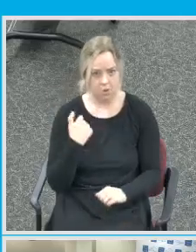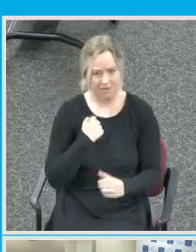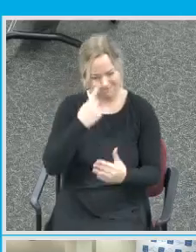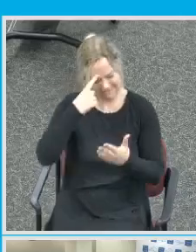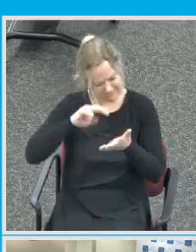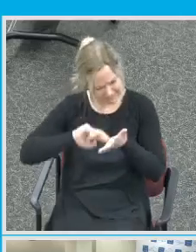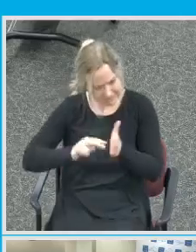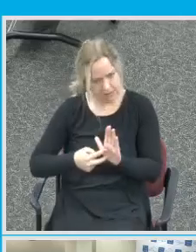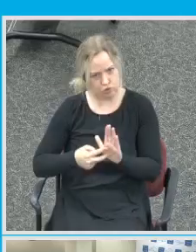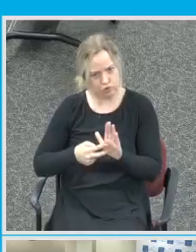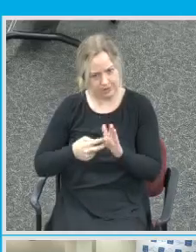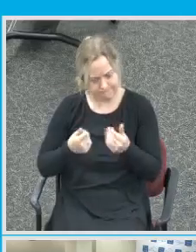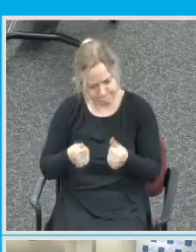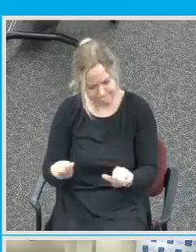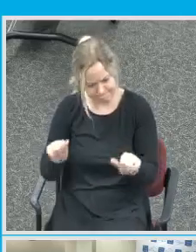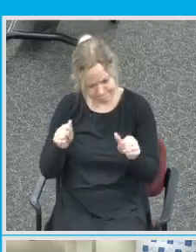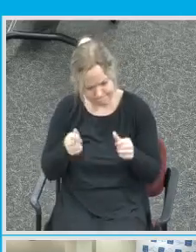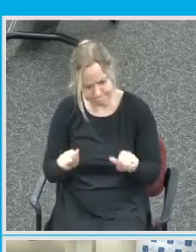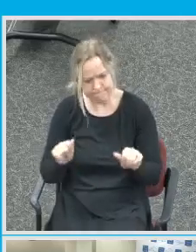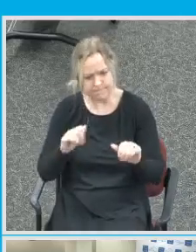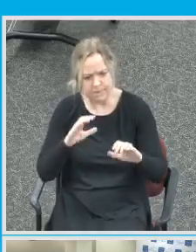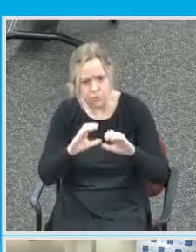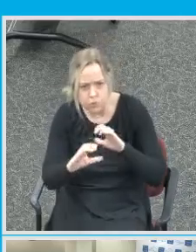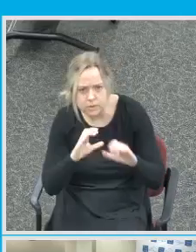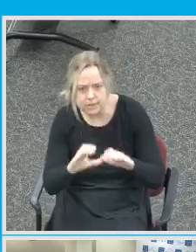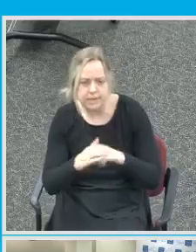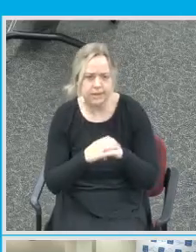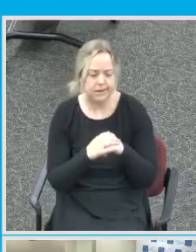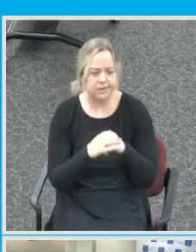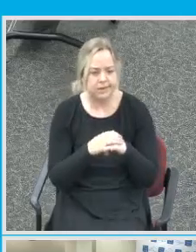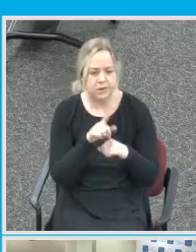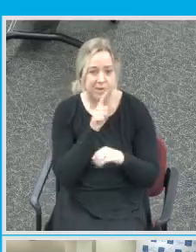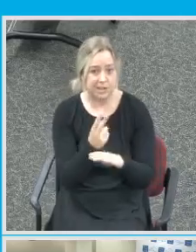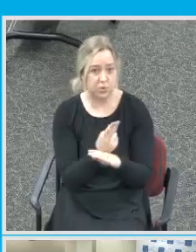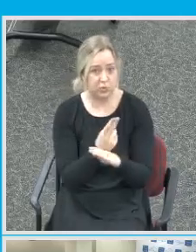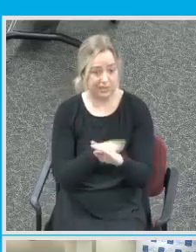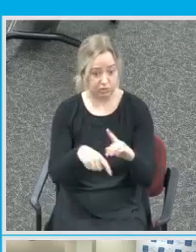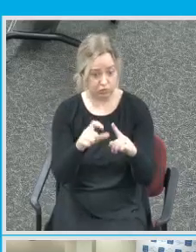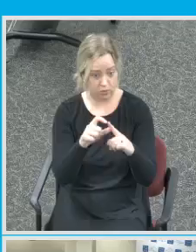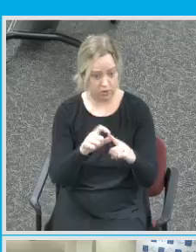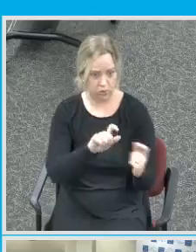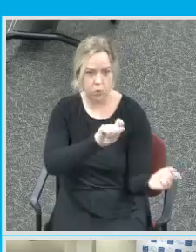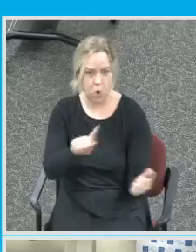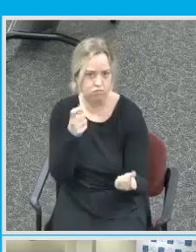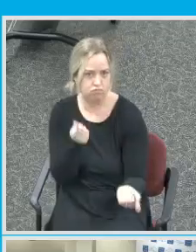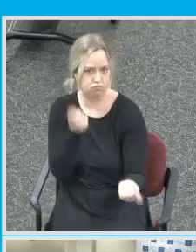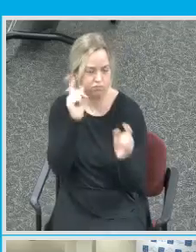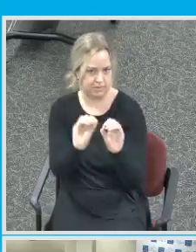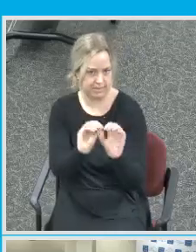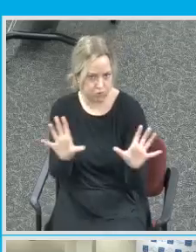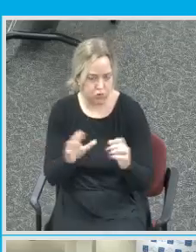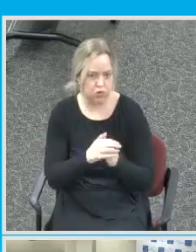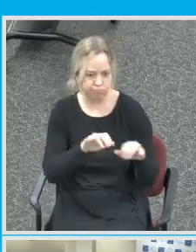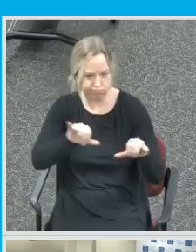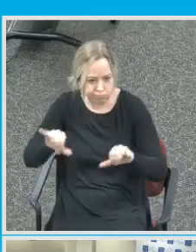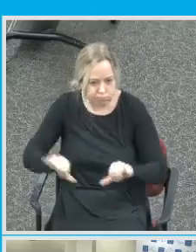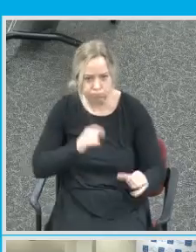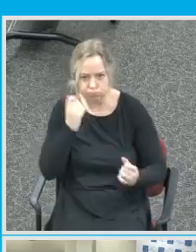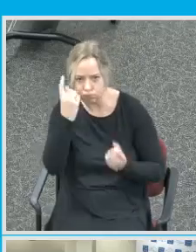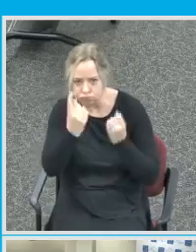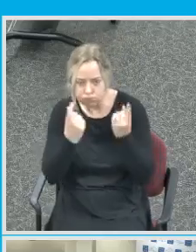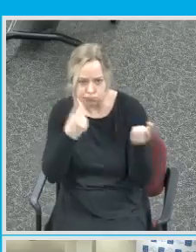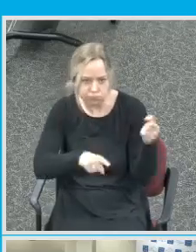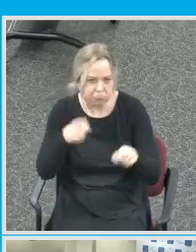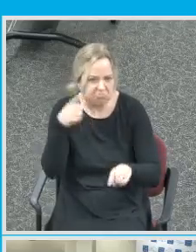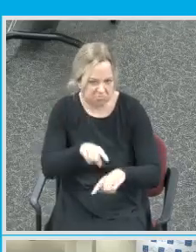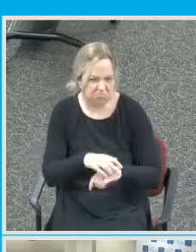effort to communicate using terminology that we can both understand, and different procedures and authorities. And so I